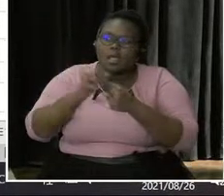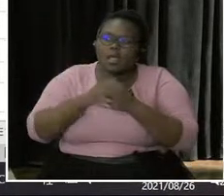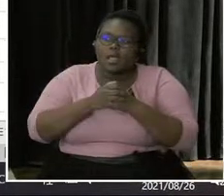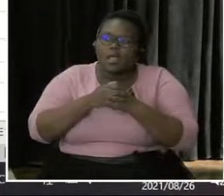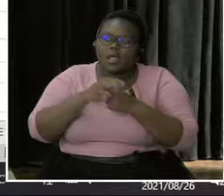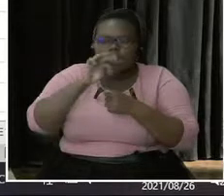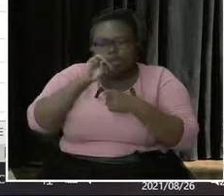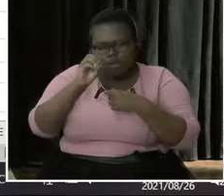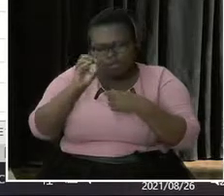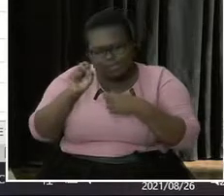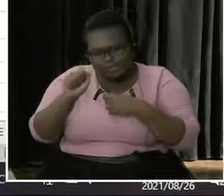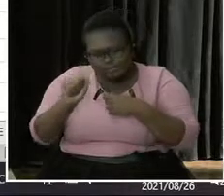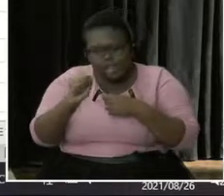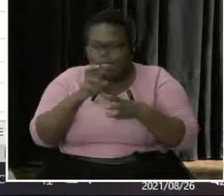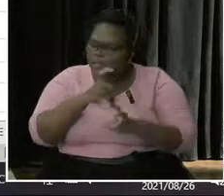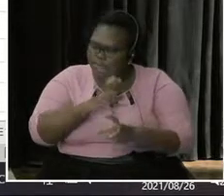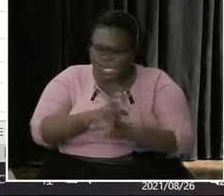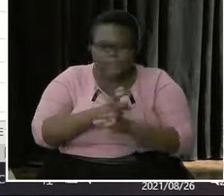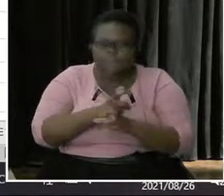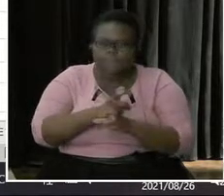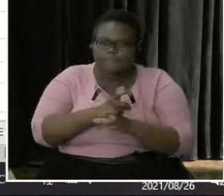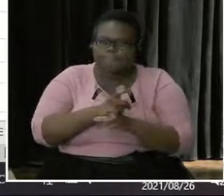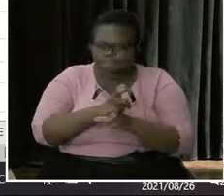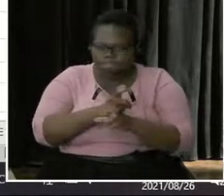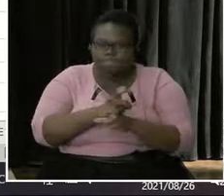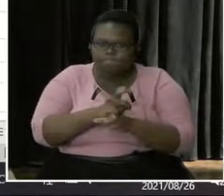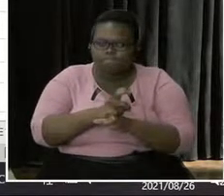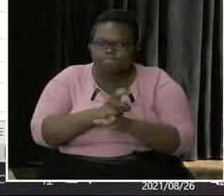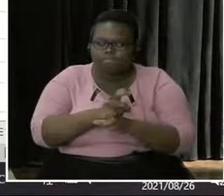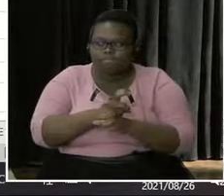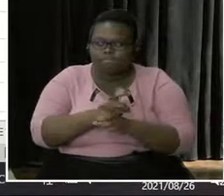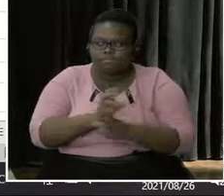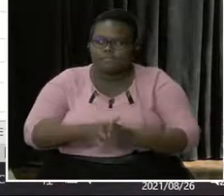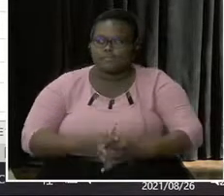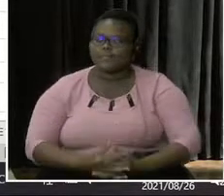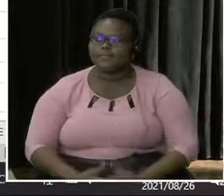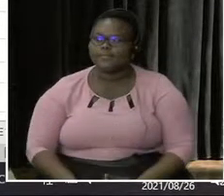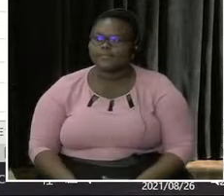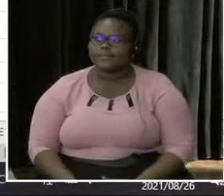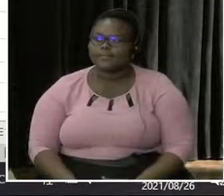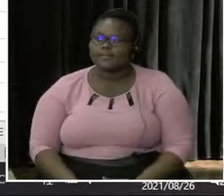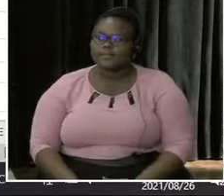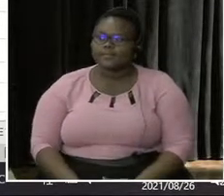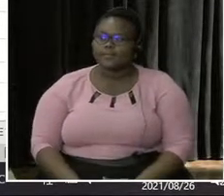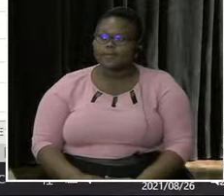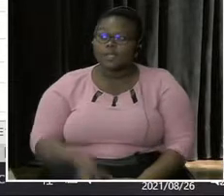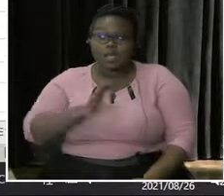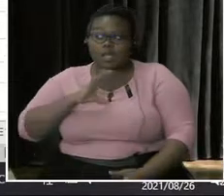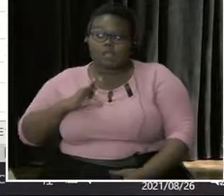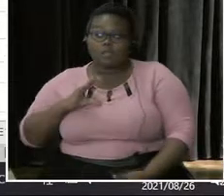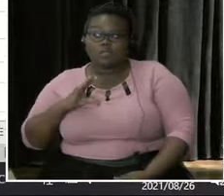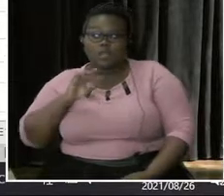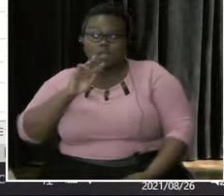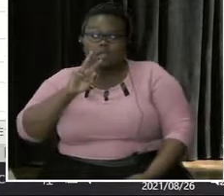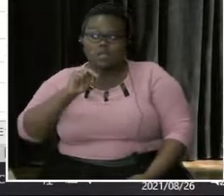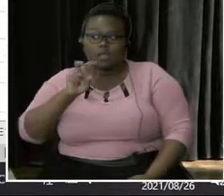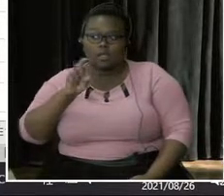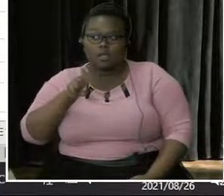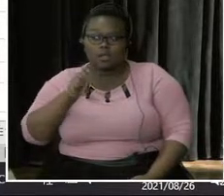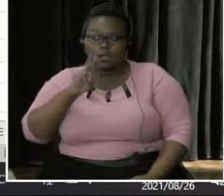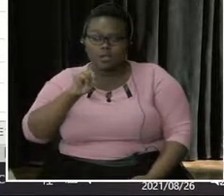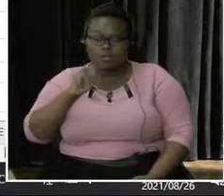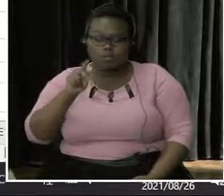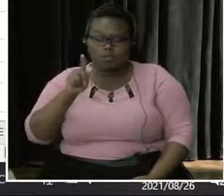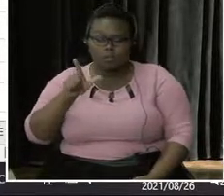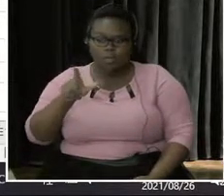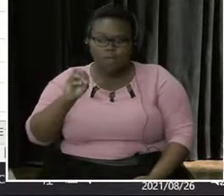Mosa is against, Madam Speaker. Mosa is against. Thank you. Councillor Nxumalo?